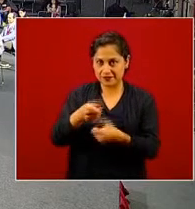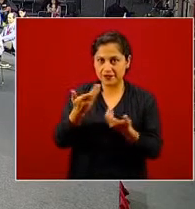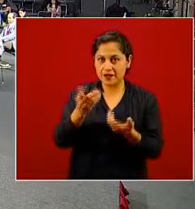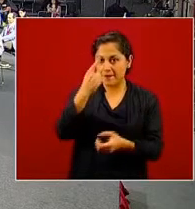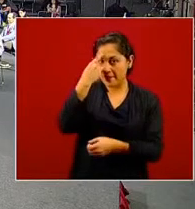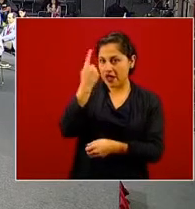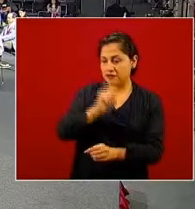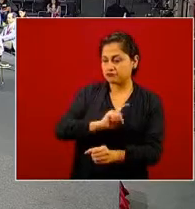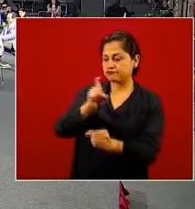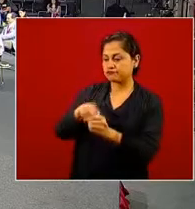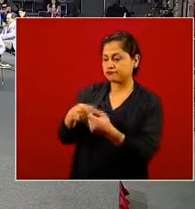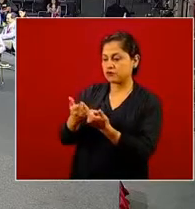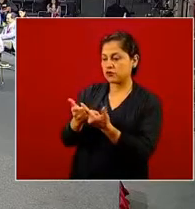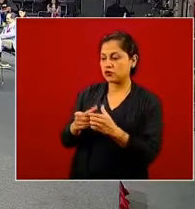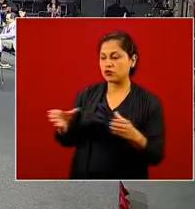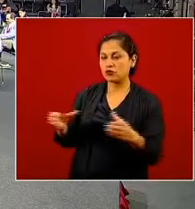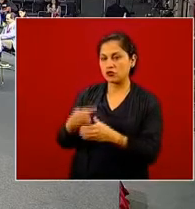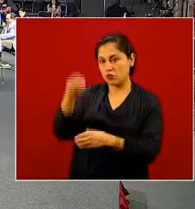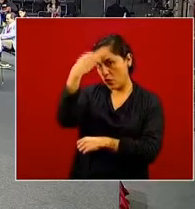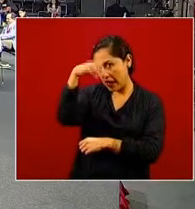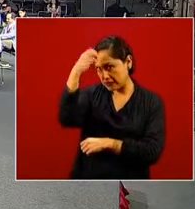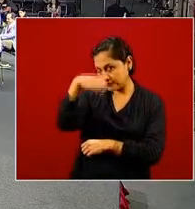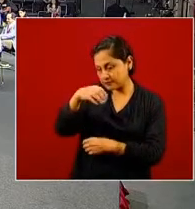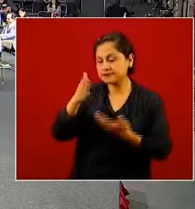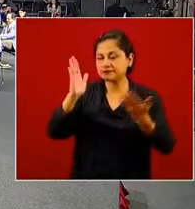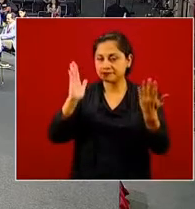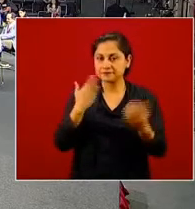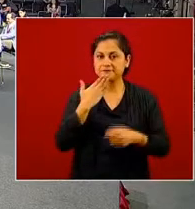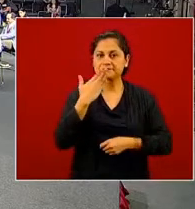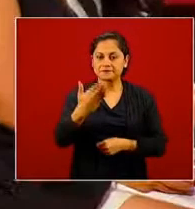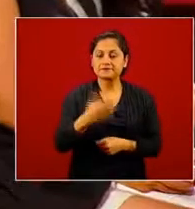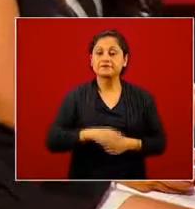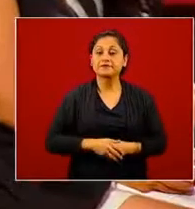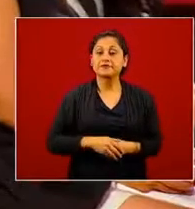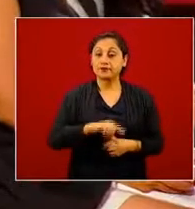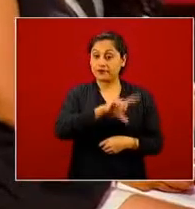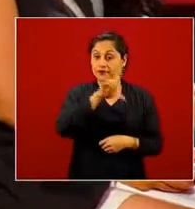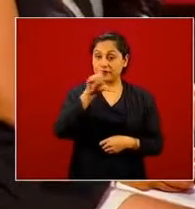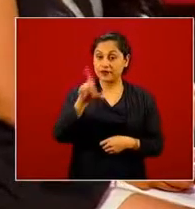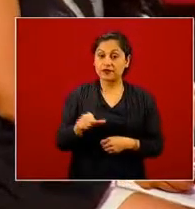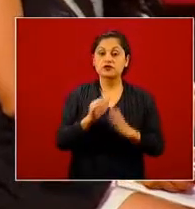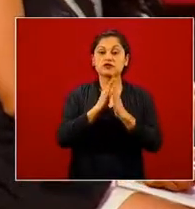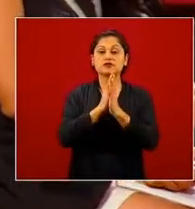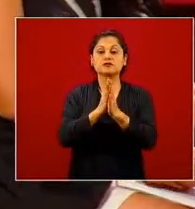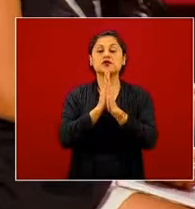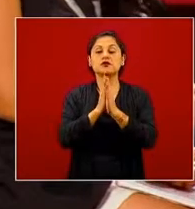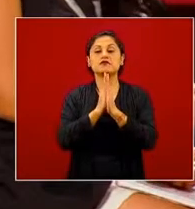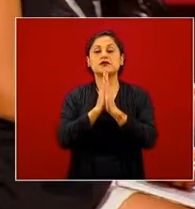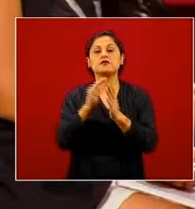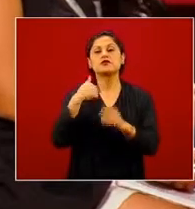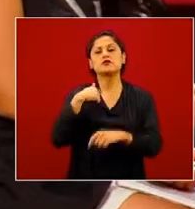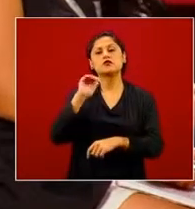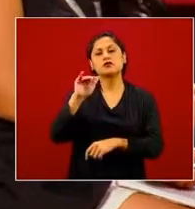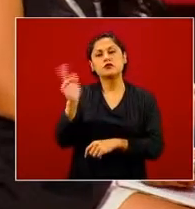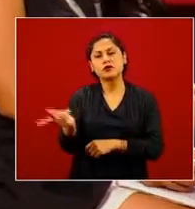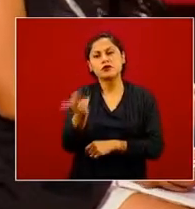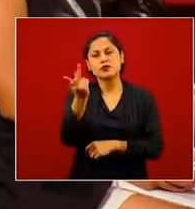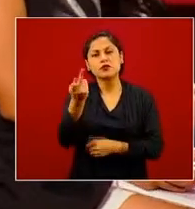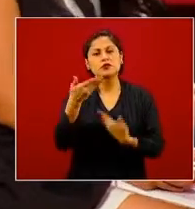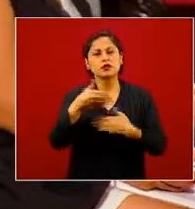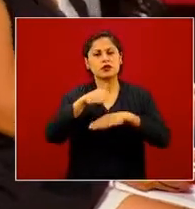we want to congratulate you for the invitation by the OMS to join this group of experts. And well, after this,